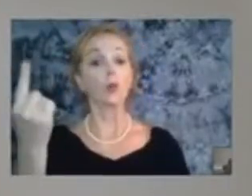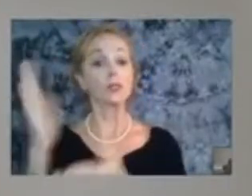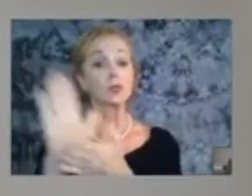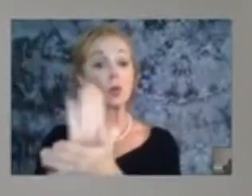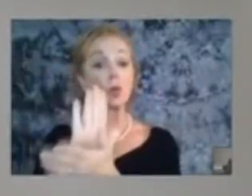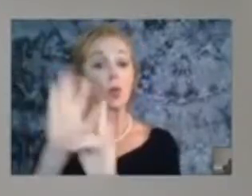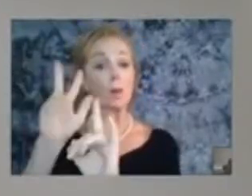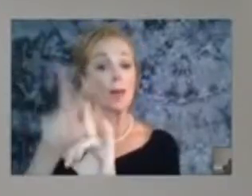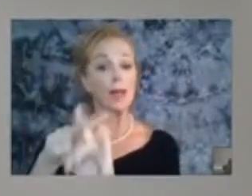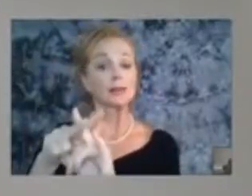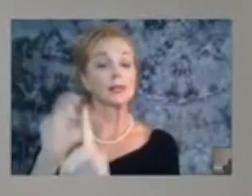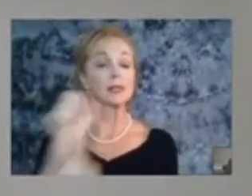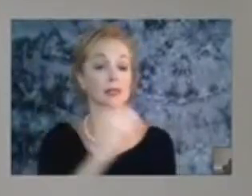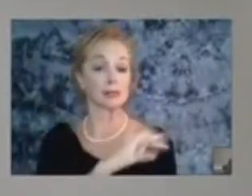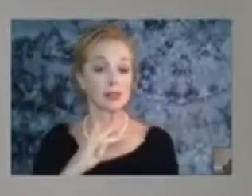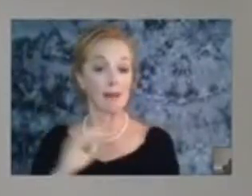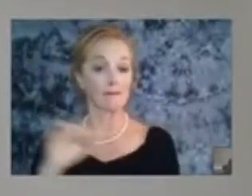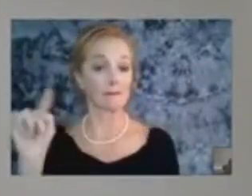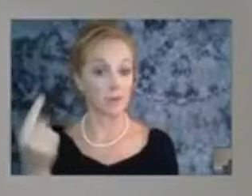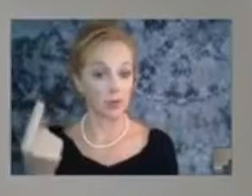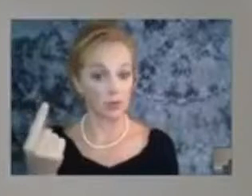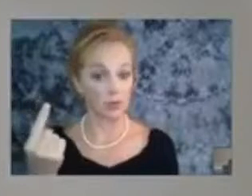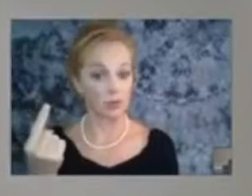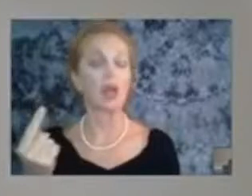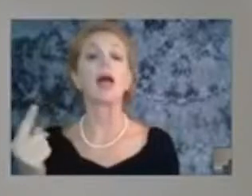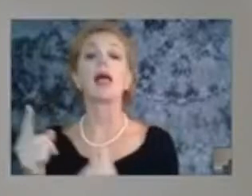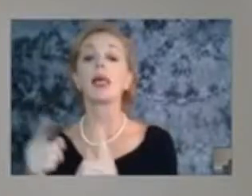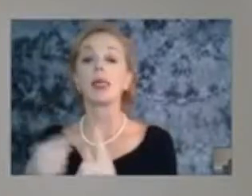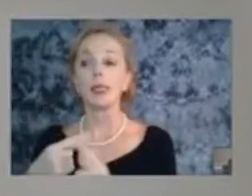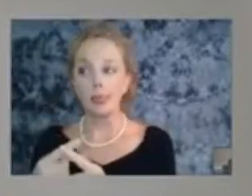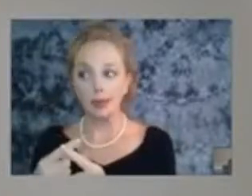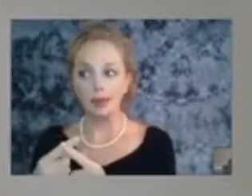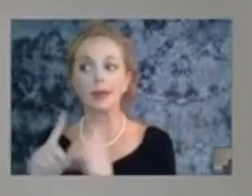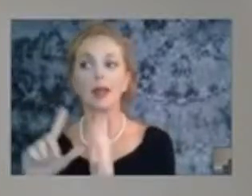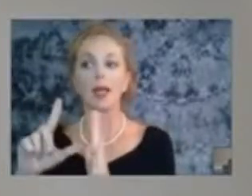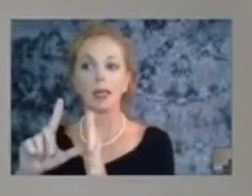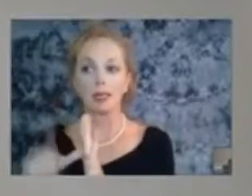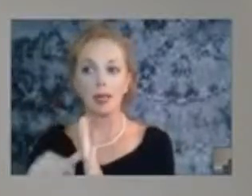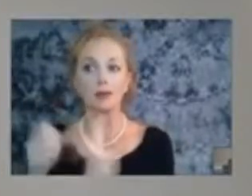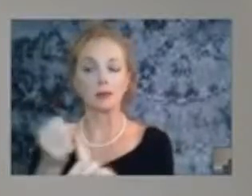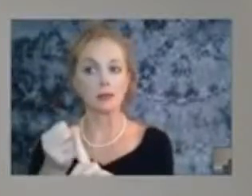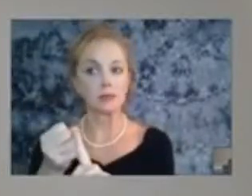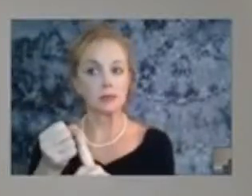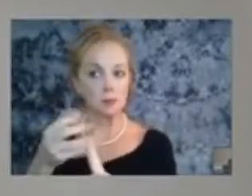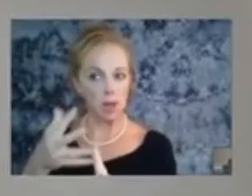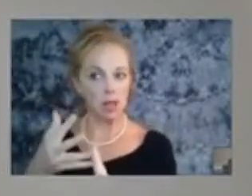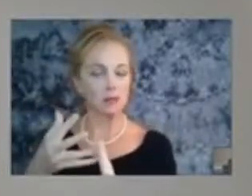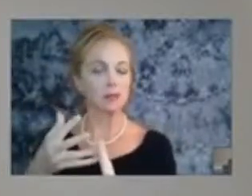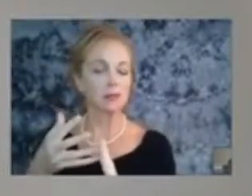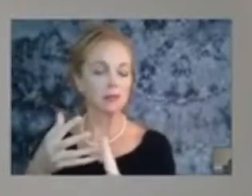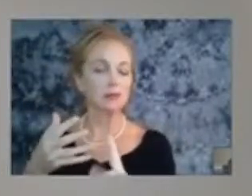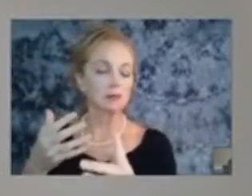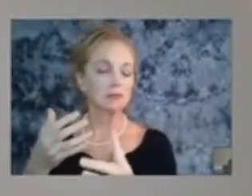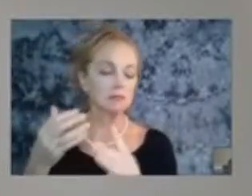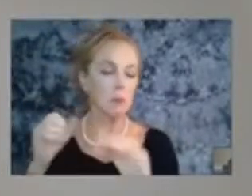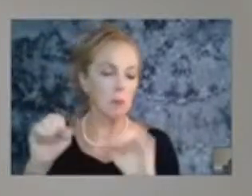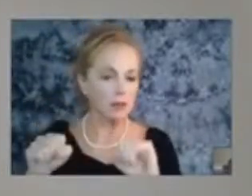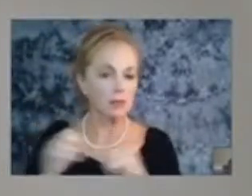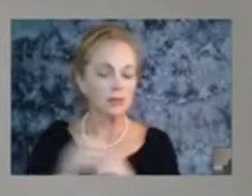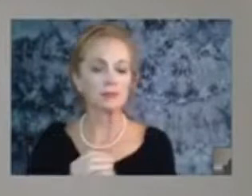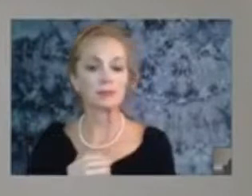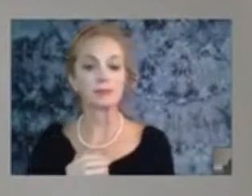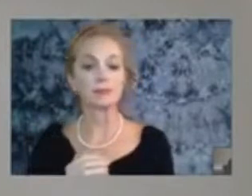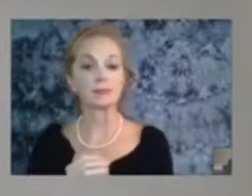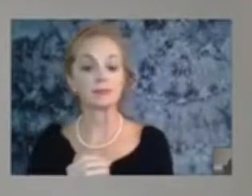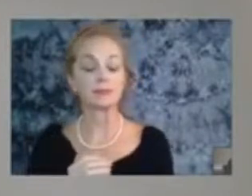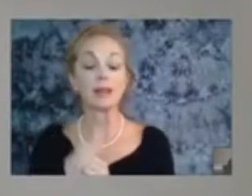space to know whether we can expand it further. So it really is a principal by principal decision. I can tell you that some areas that